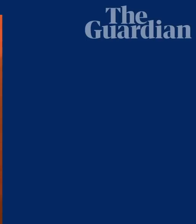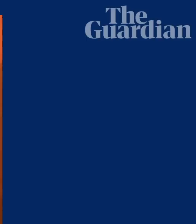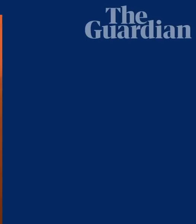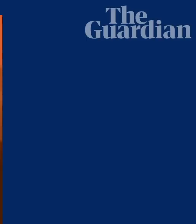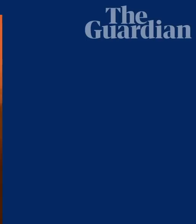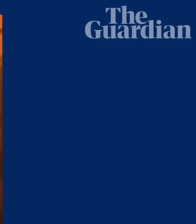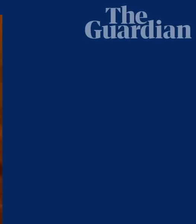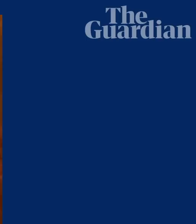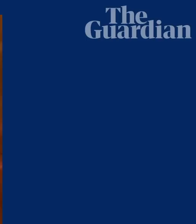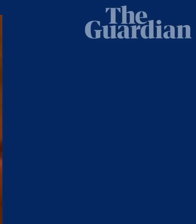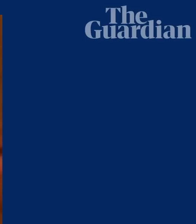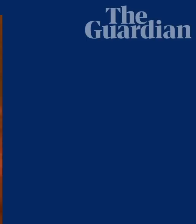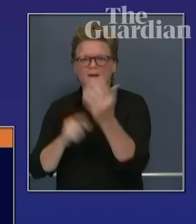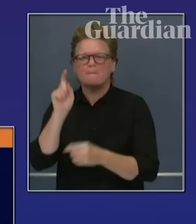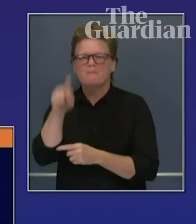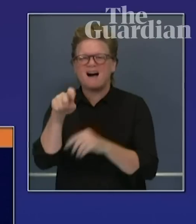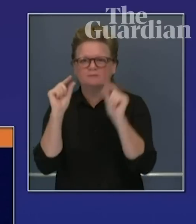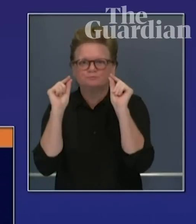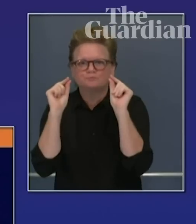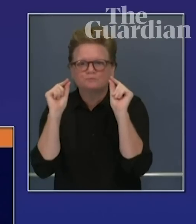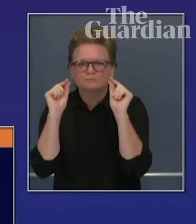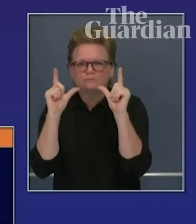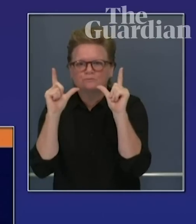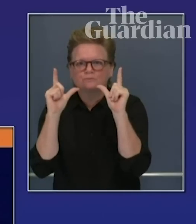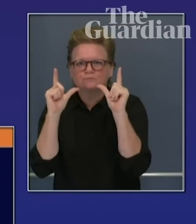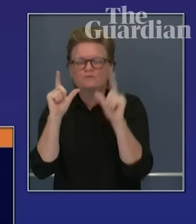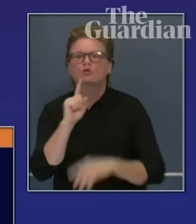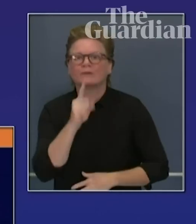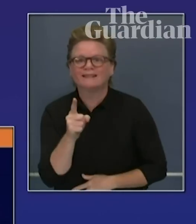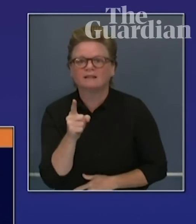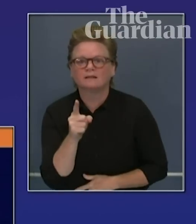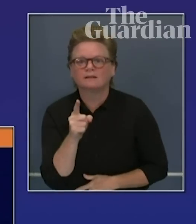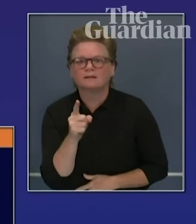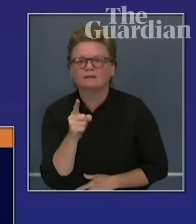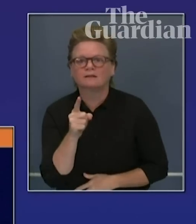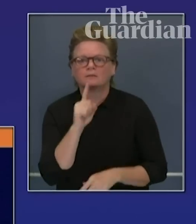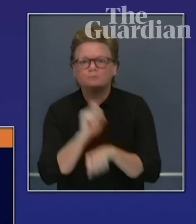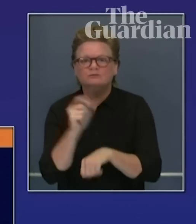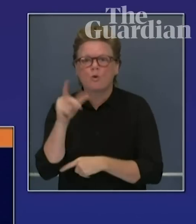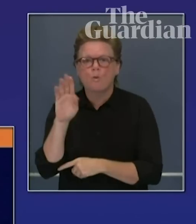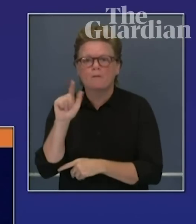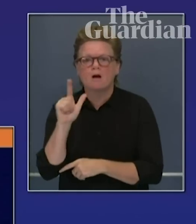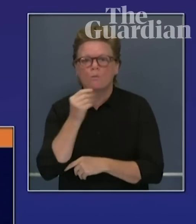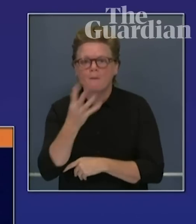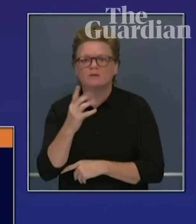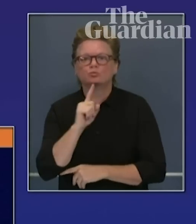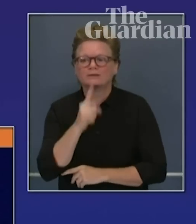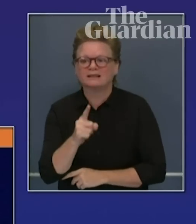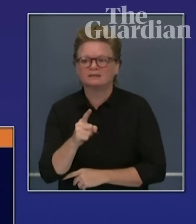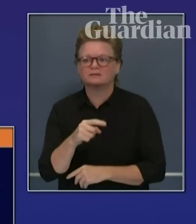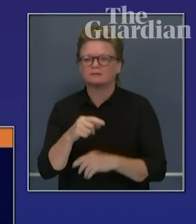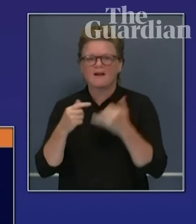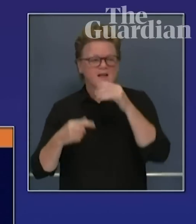own eyes, your own experiences, tell a different story, particularly out here in the west coast of the United States and particularly here